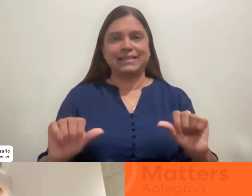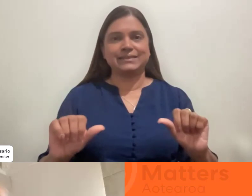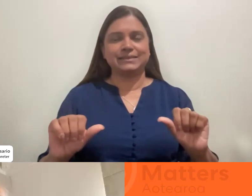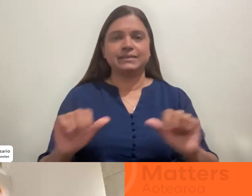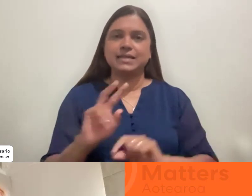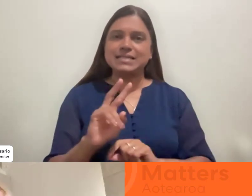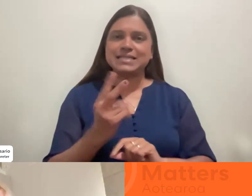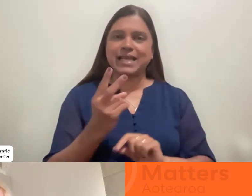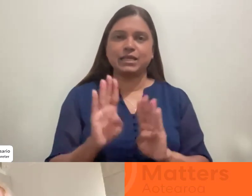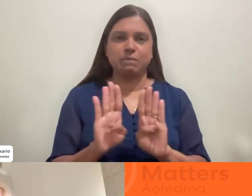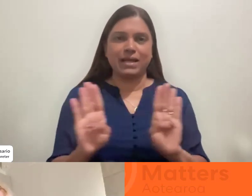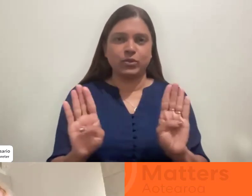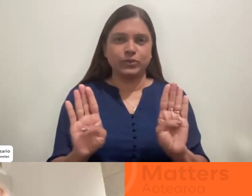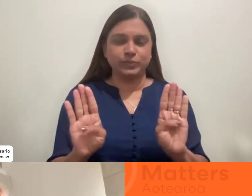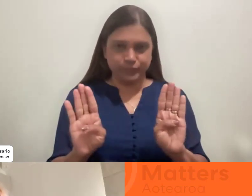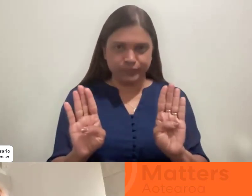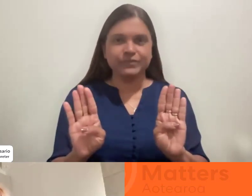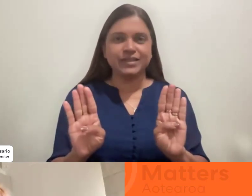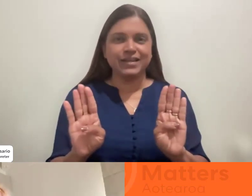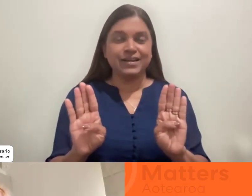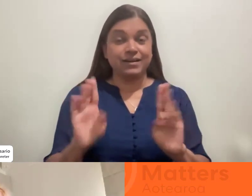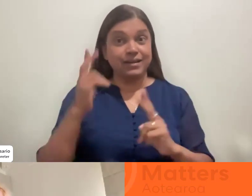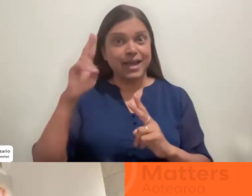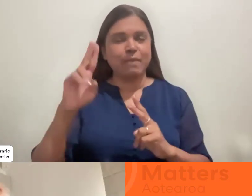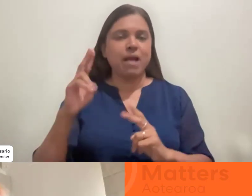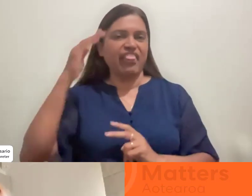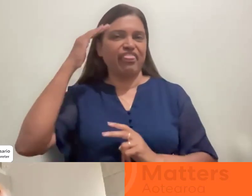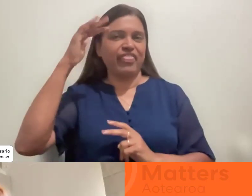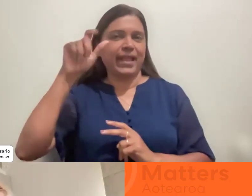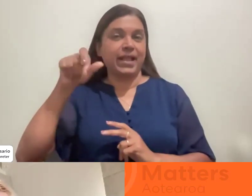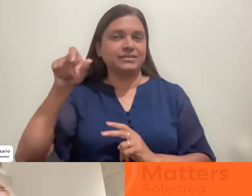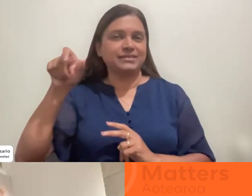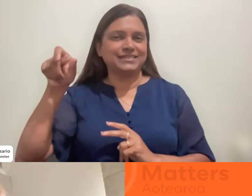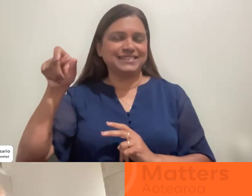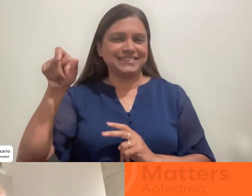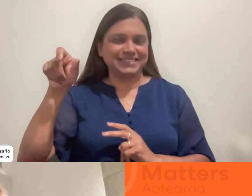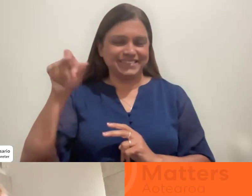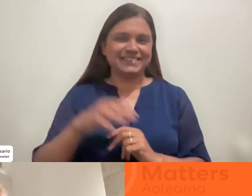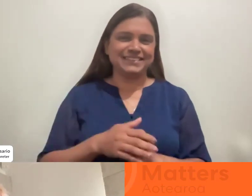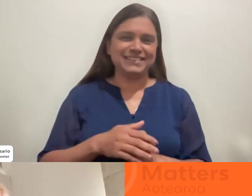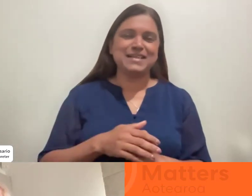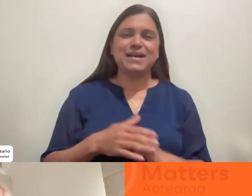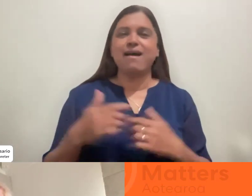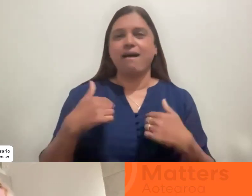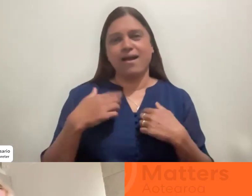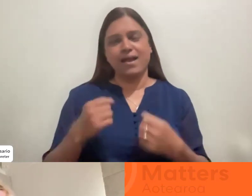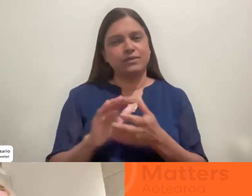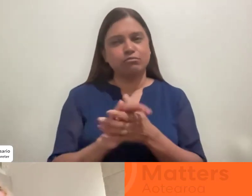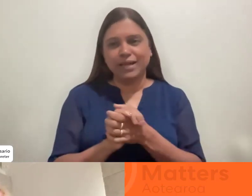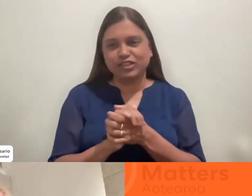panel, which are the thinkers. And I have the pleasure of introducing the